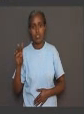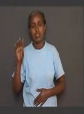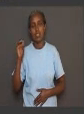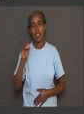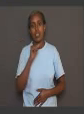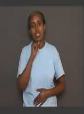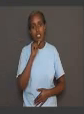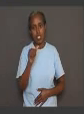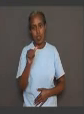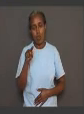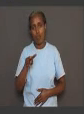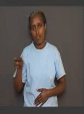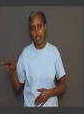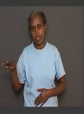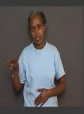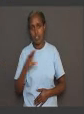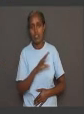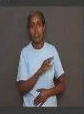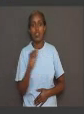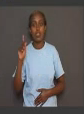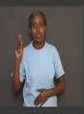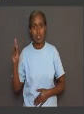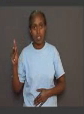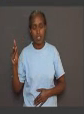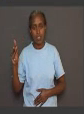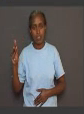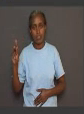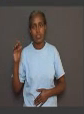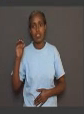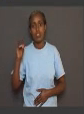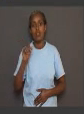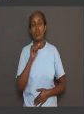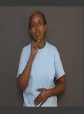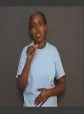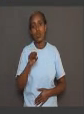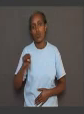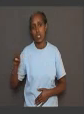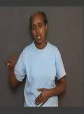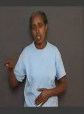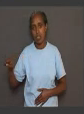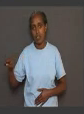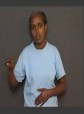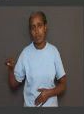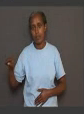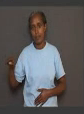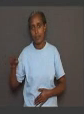a non-zero vector, and K is a non-zero